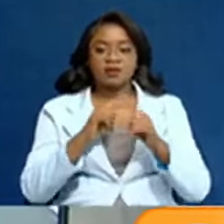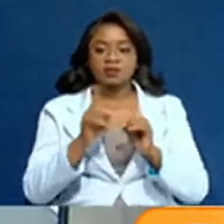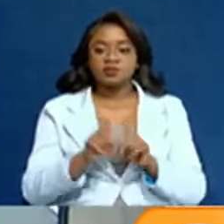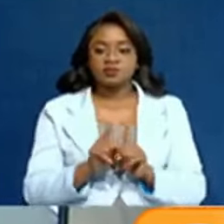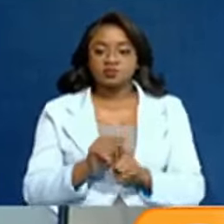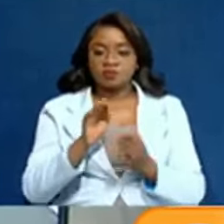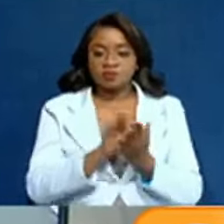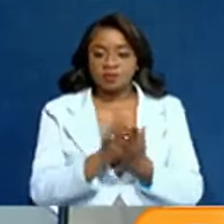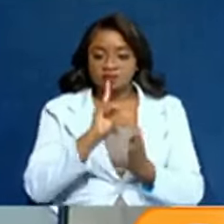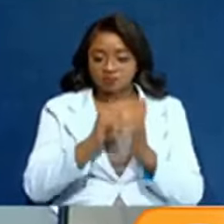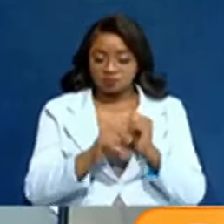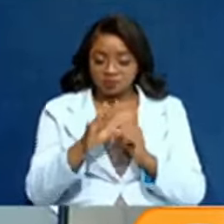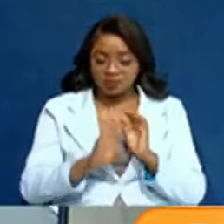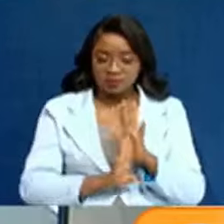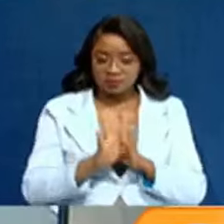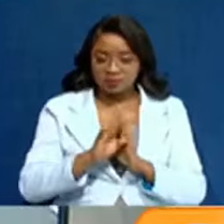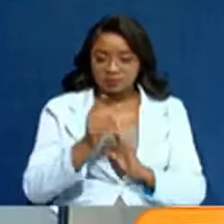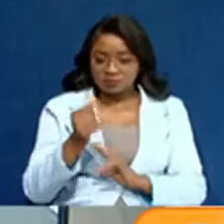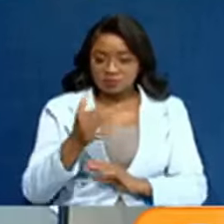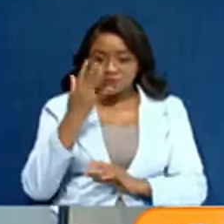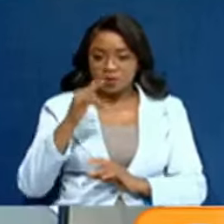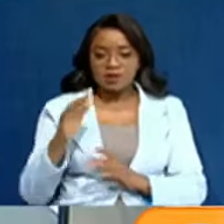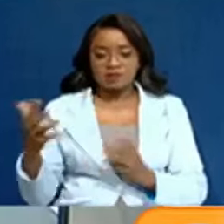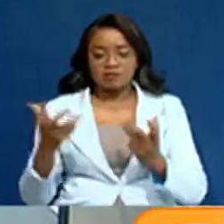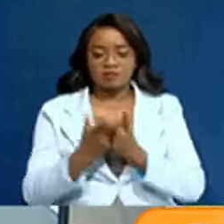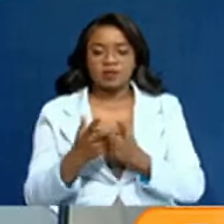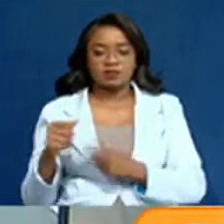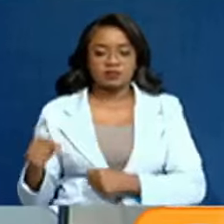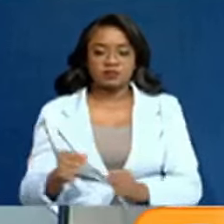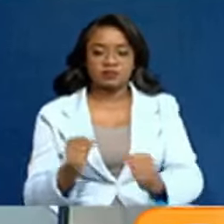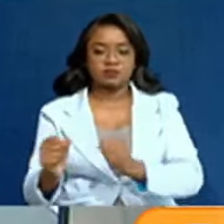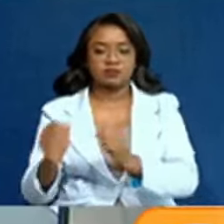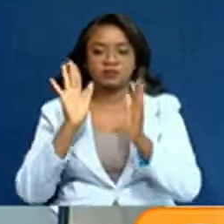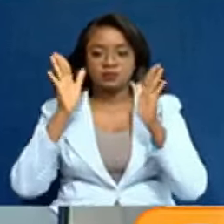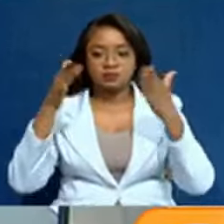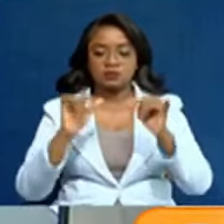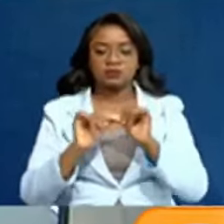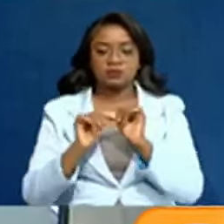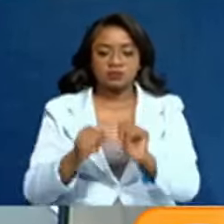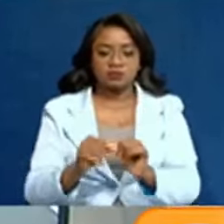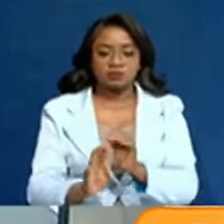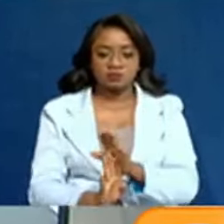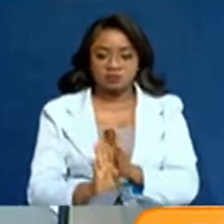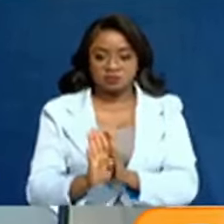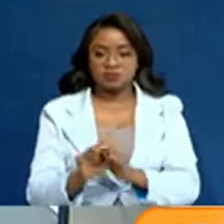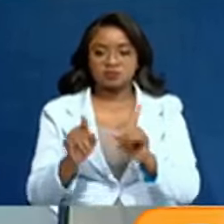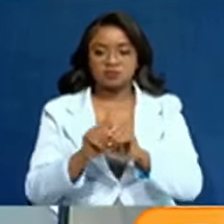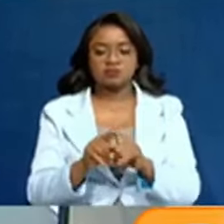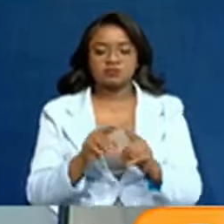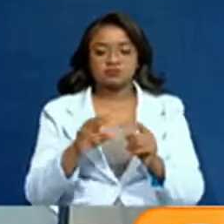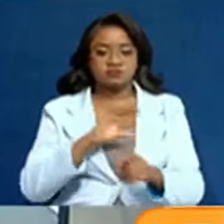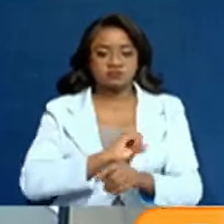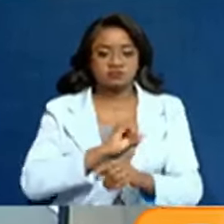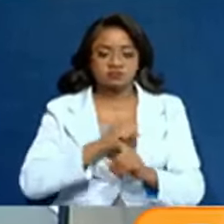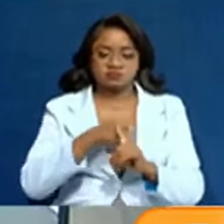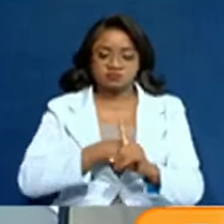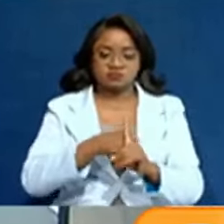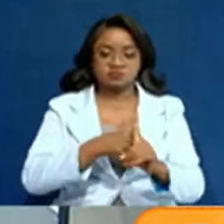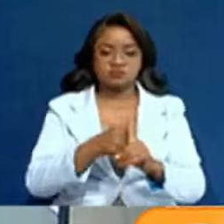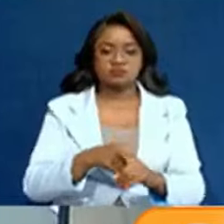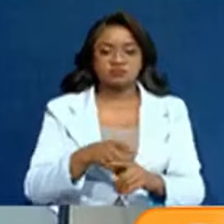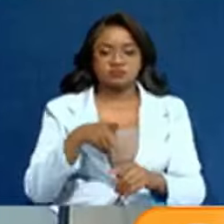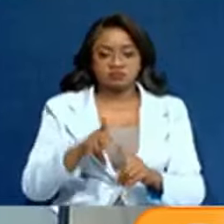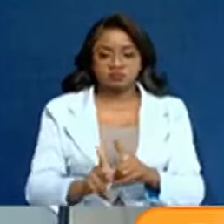notes that the performance is in line with their strategic focus on sustainable growth, resilience and agility. Jimmy Mbogo now takes a closer look